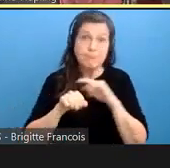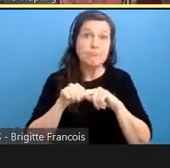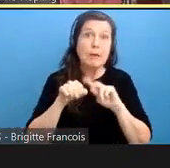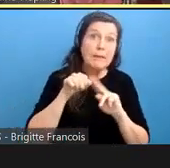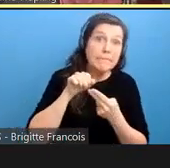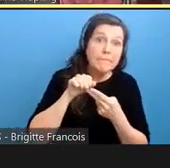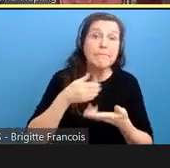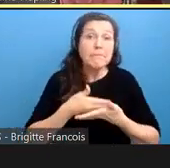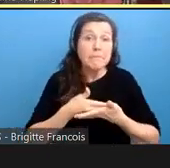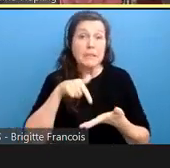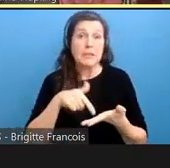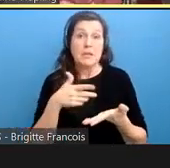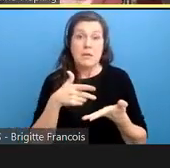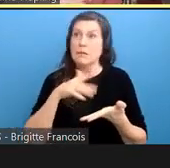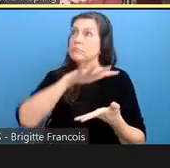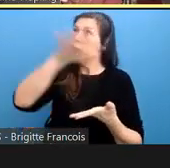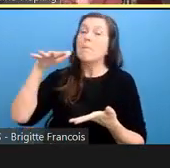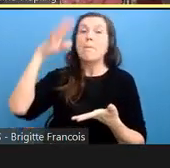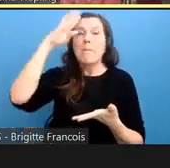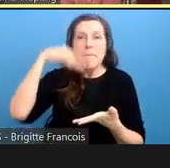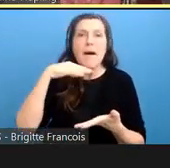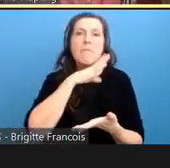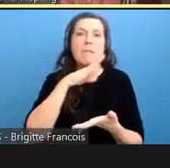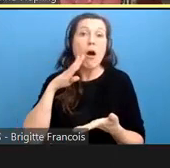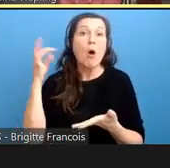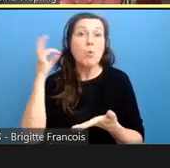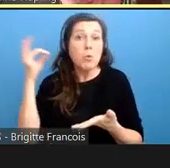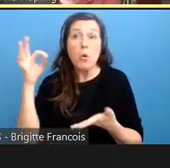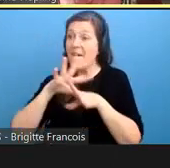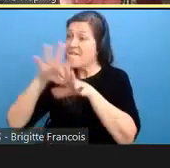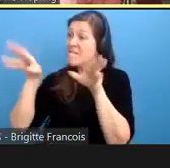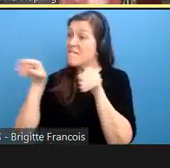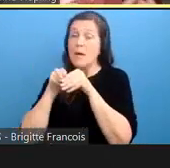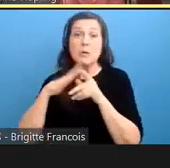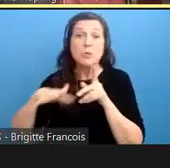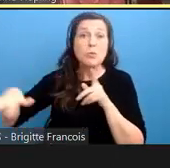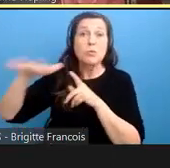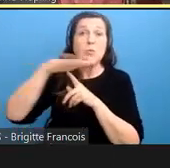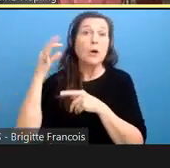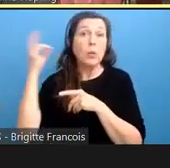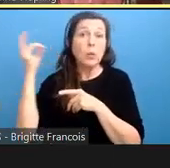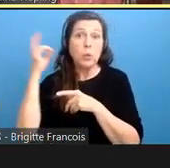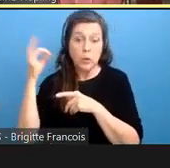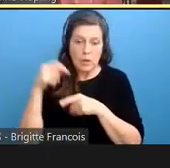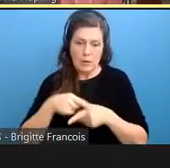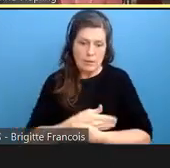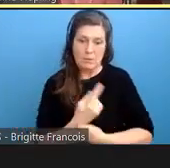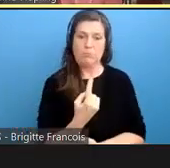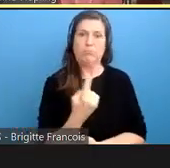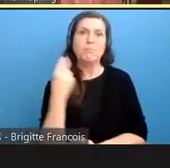into hearing families. So in fact, most deaf babies will have hearing families, as that